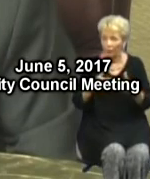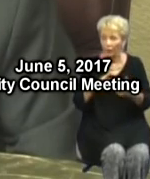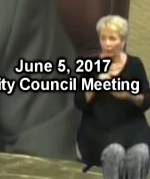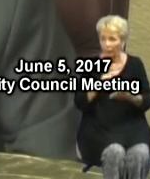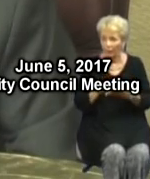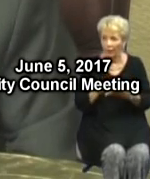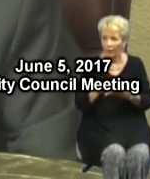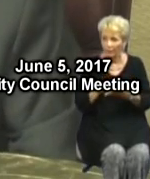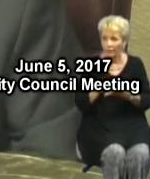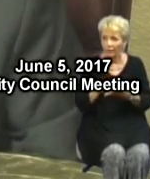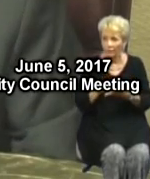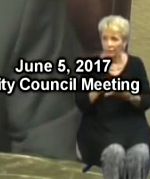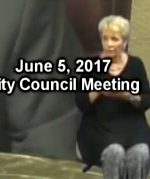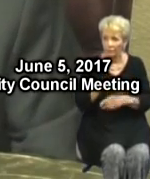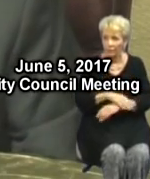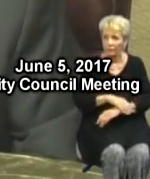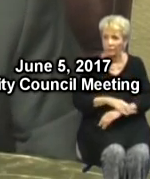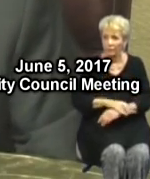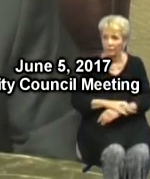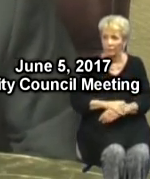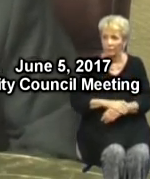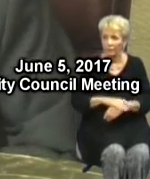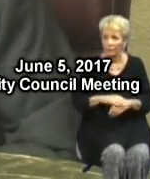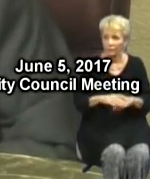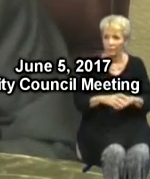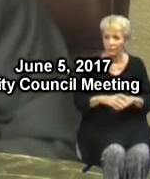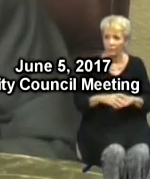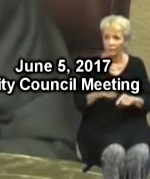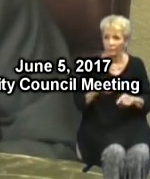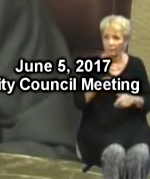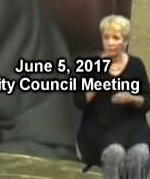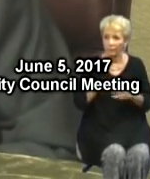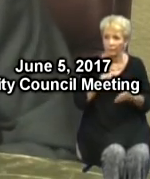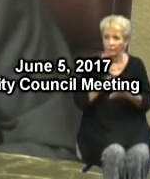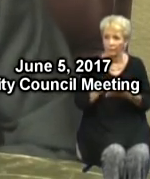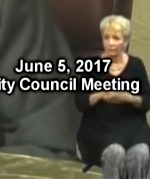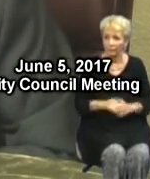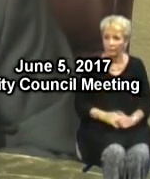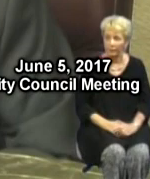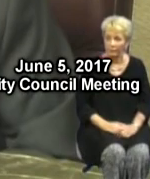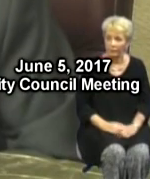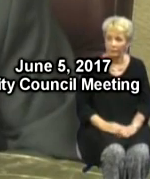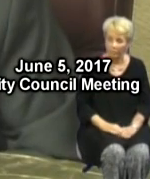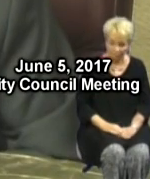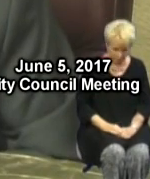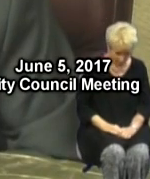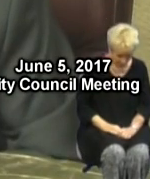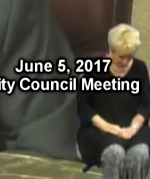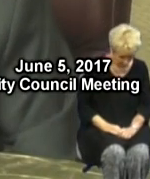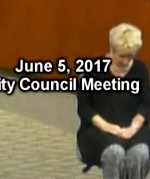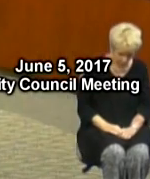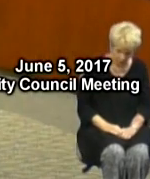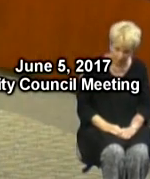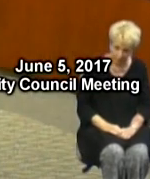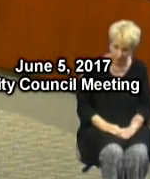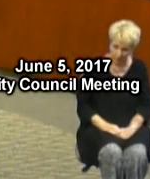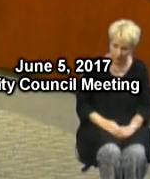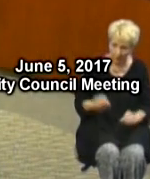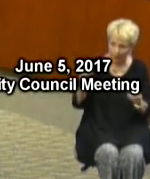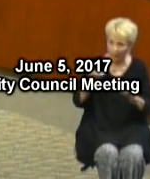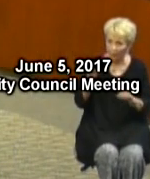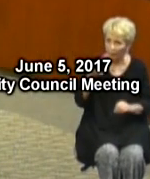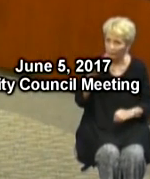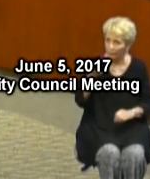could handle a 25-mile-an-hour speed limit. I believe there are no